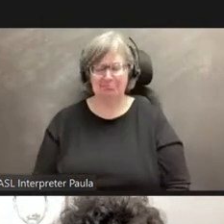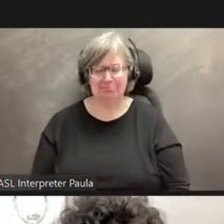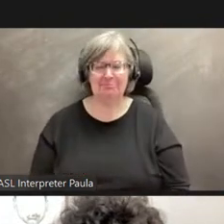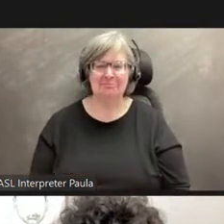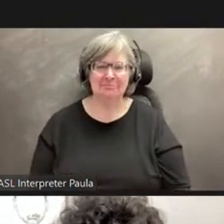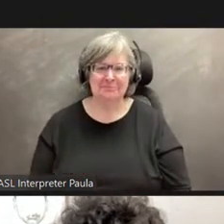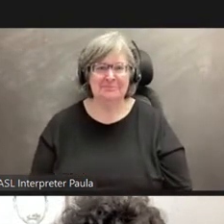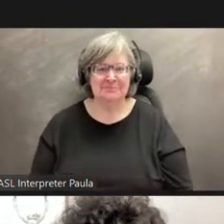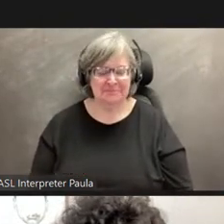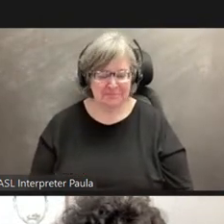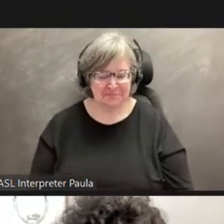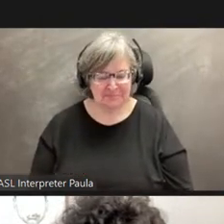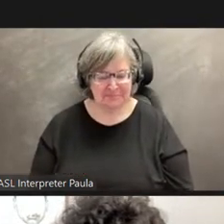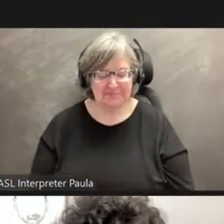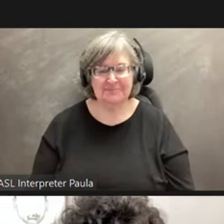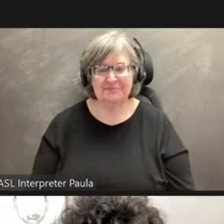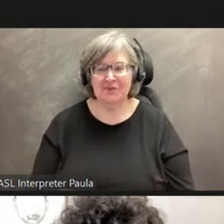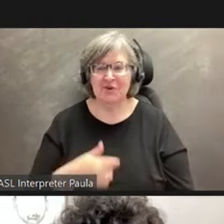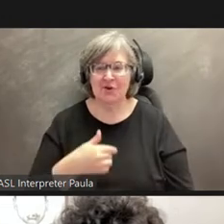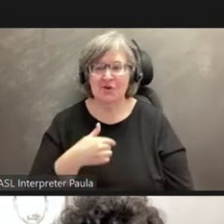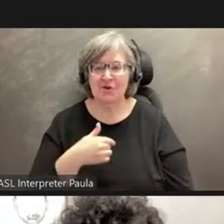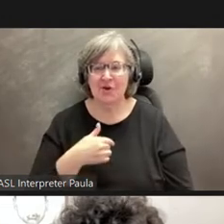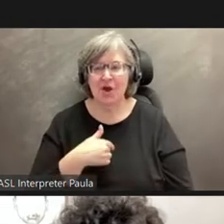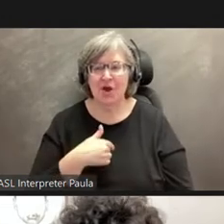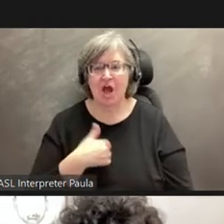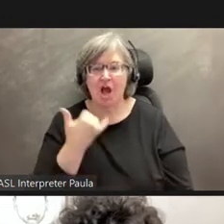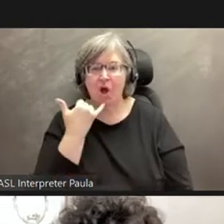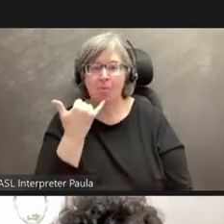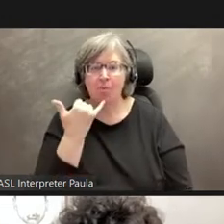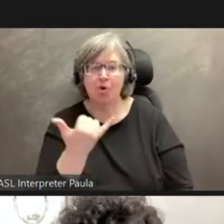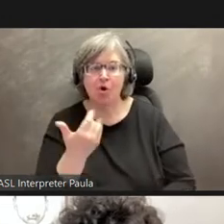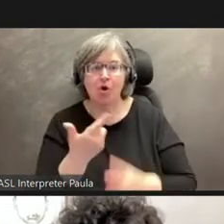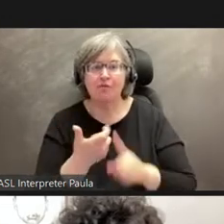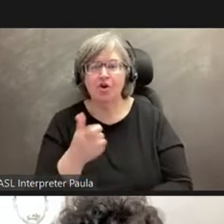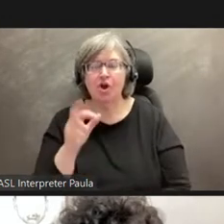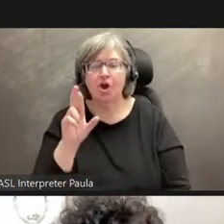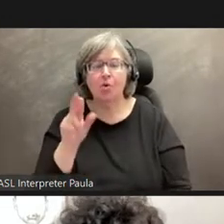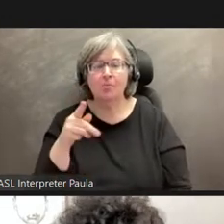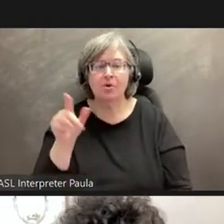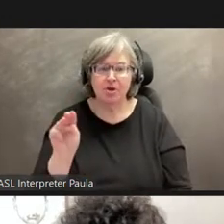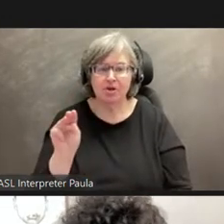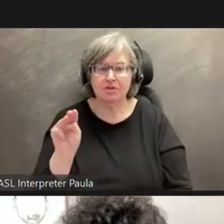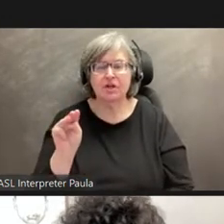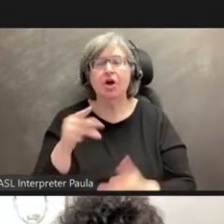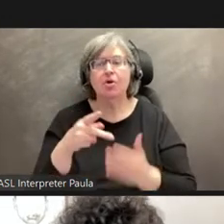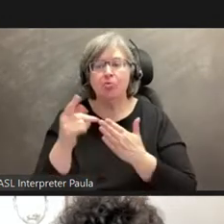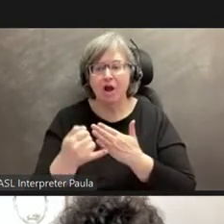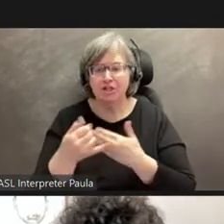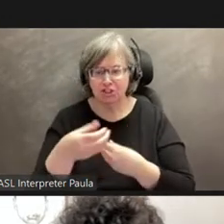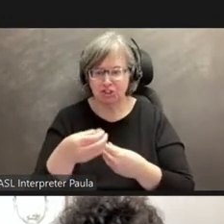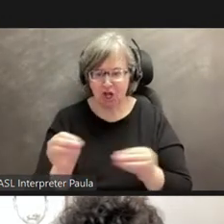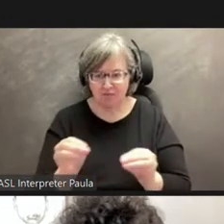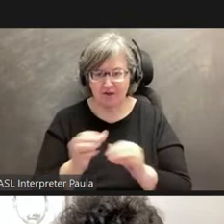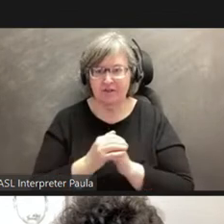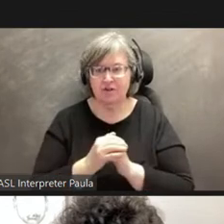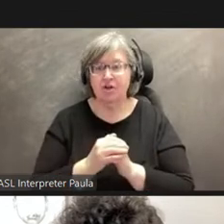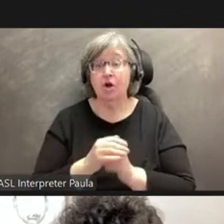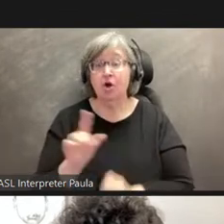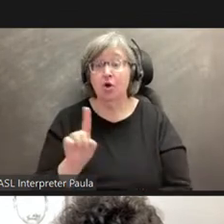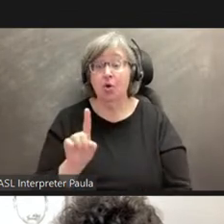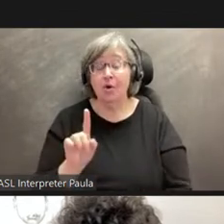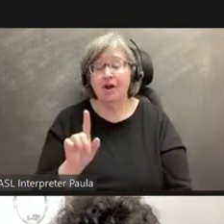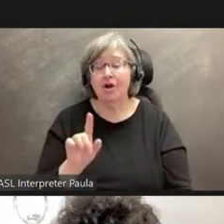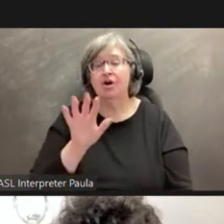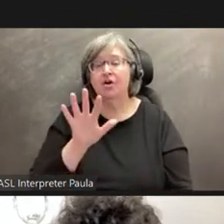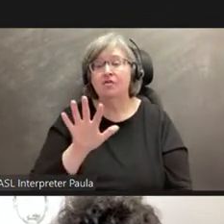And I am calling in from the Red-Purple Modernization Project Office, which is at